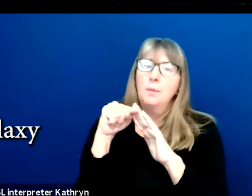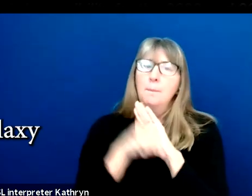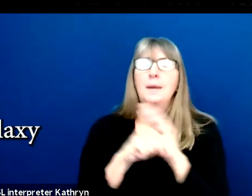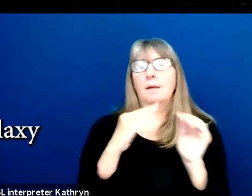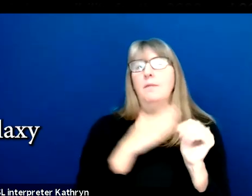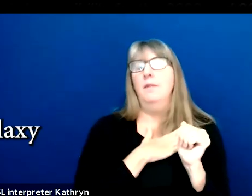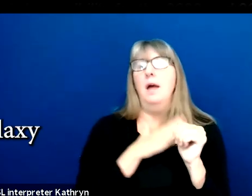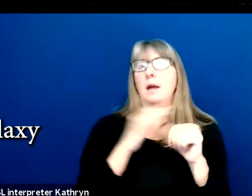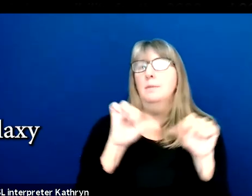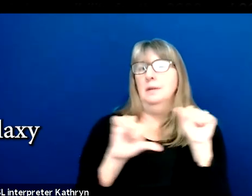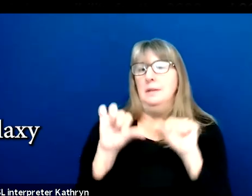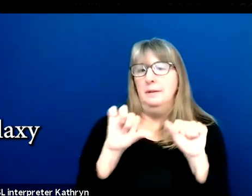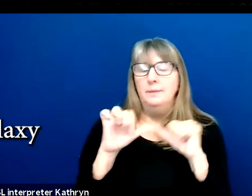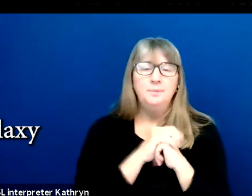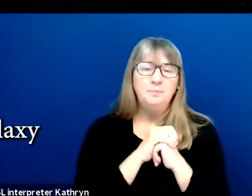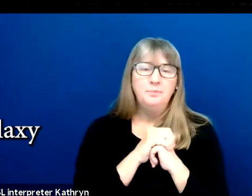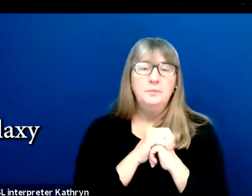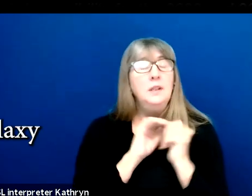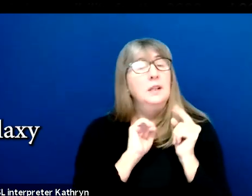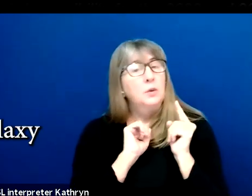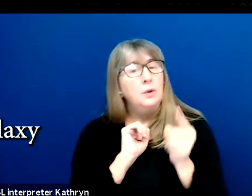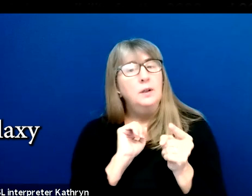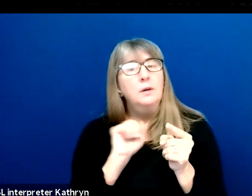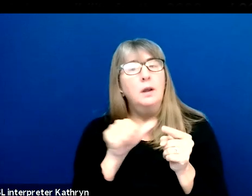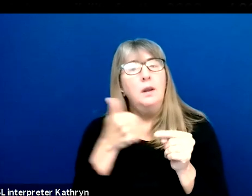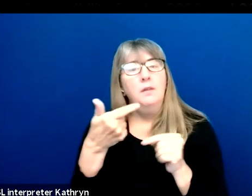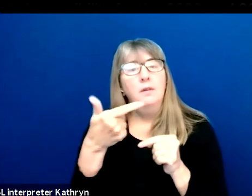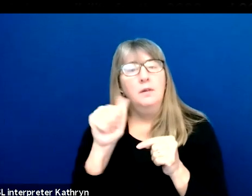have here is another GALEX flare, not the one I